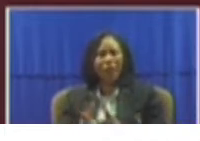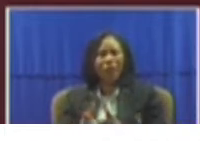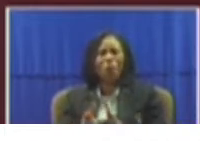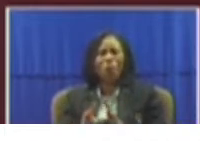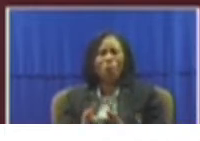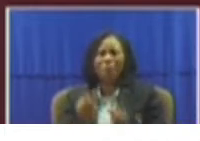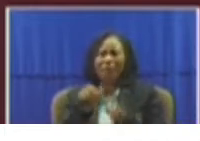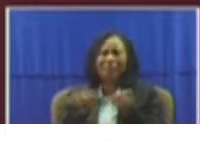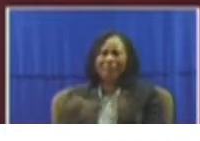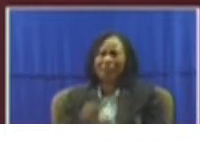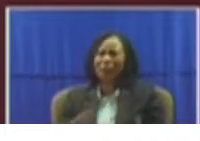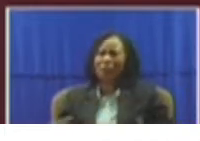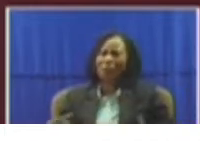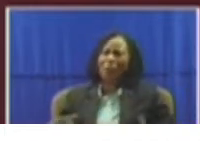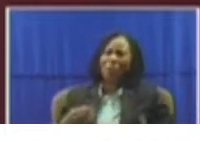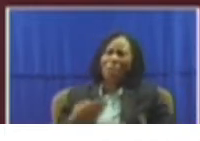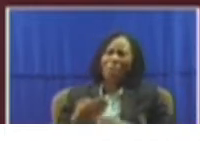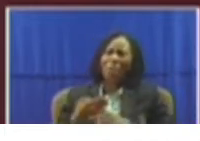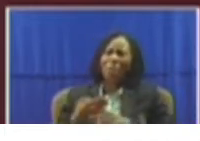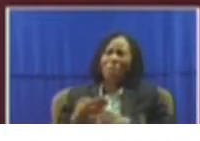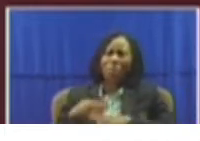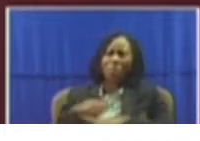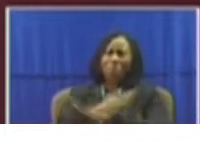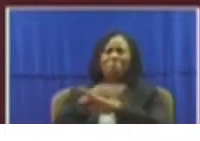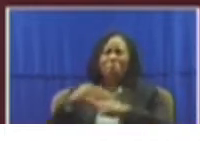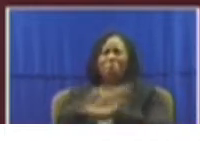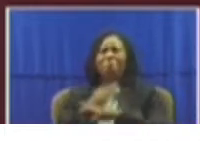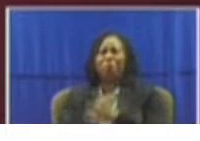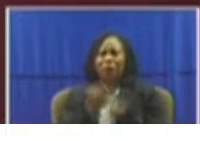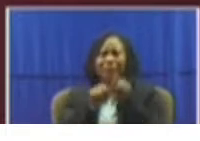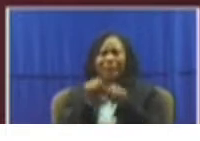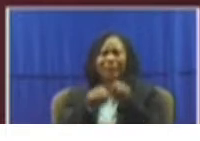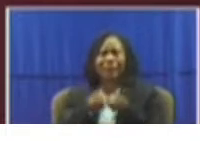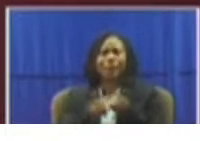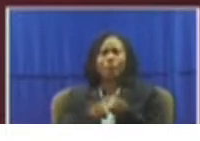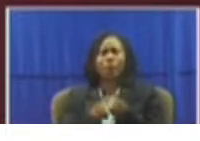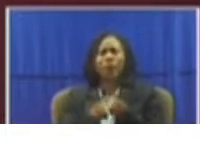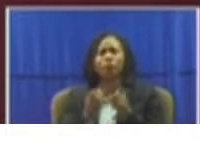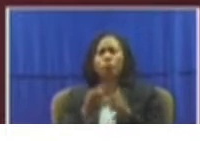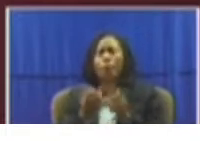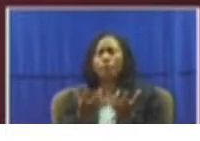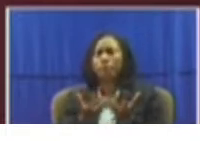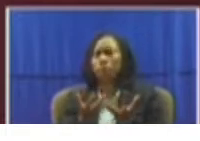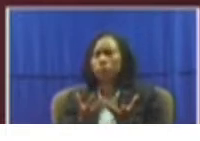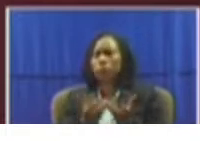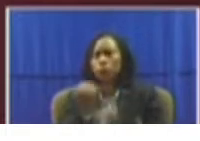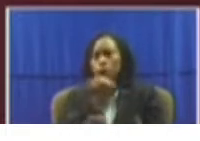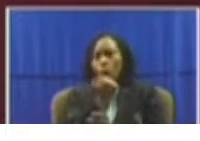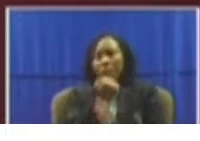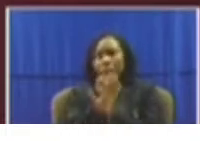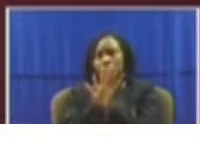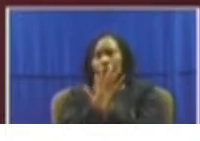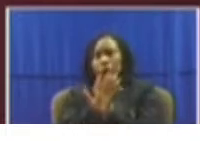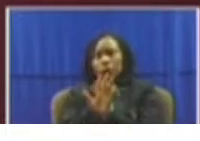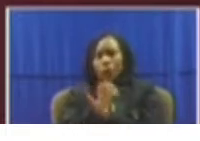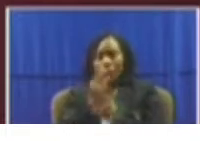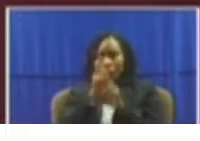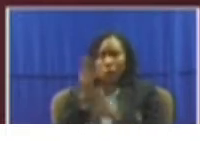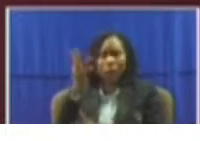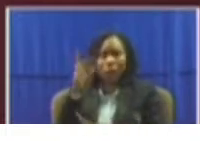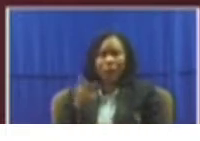destructive criticism coming from My apologies, Honorable Speaker.